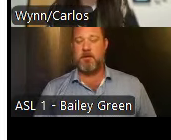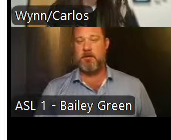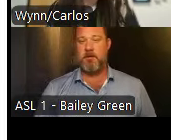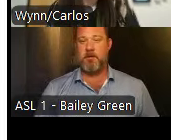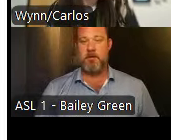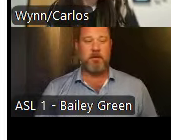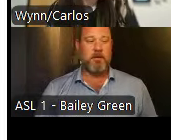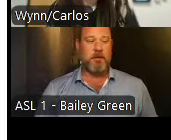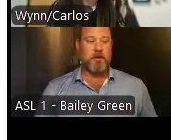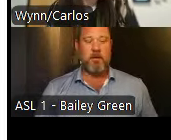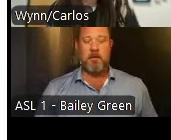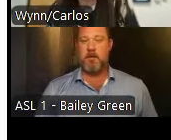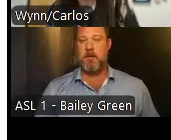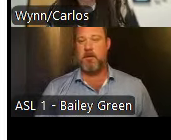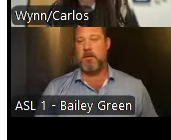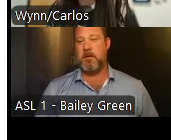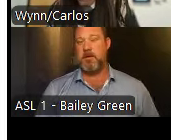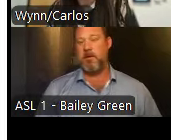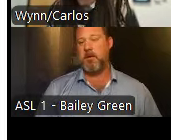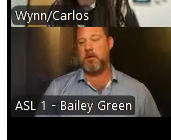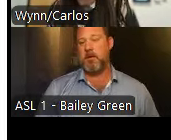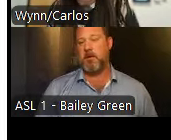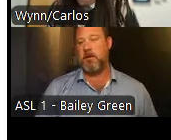Are we ready now? Okay.